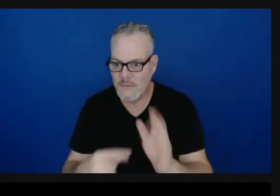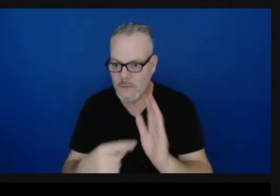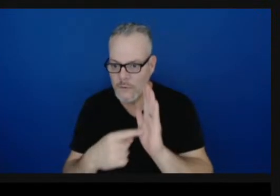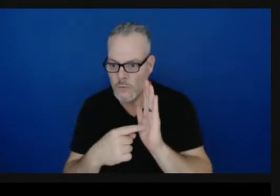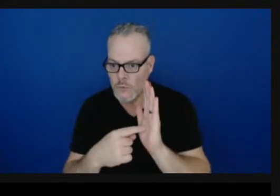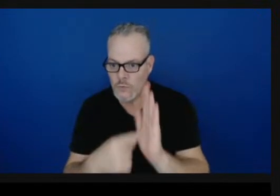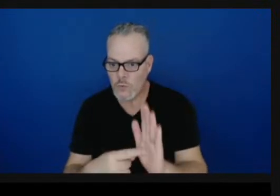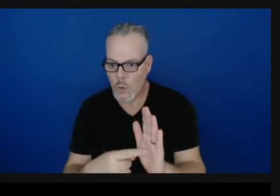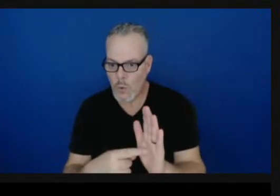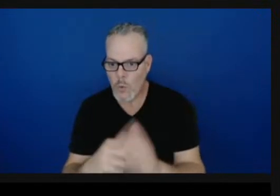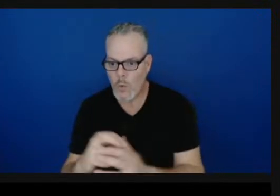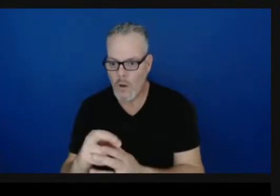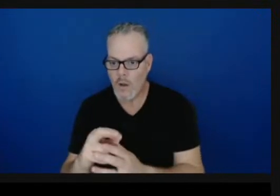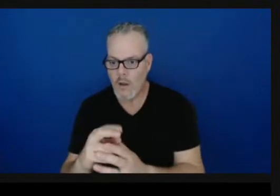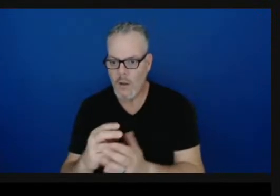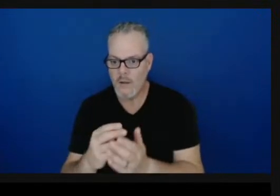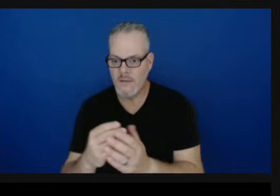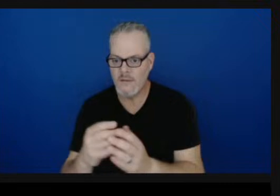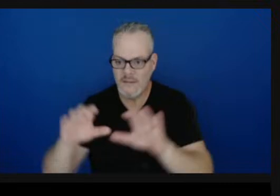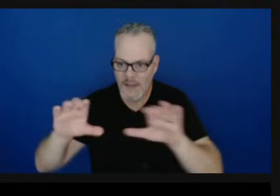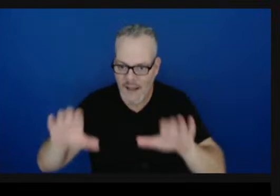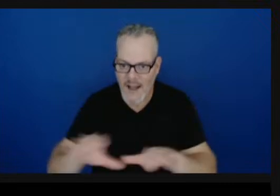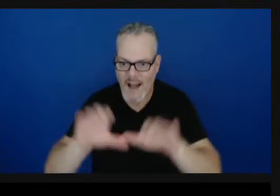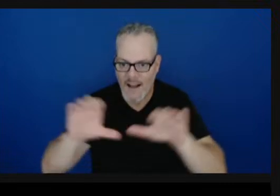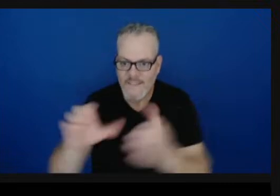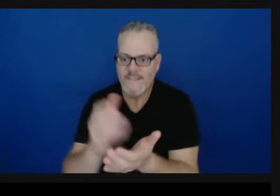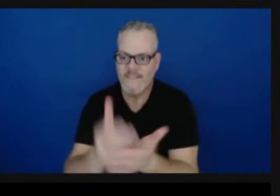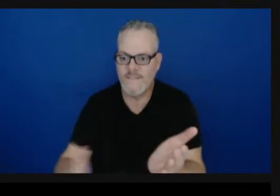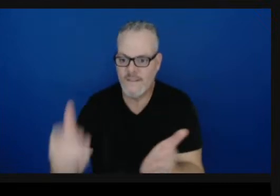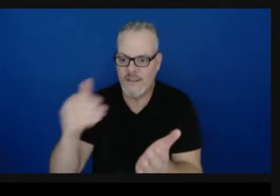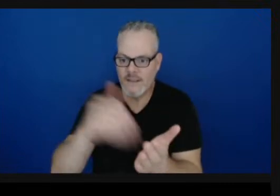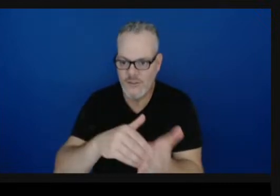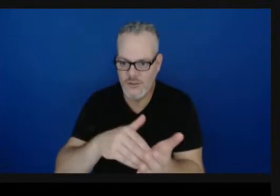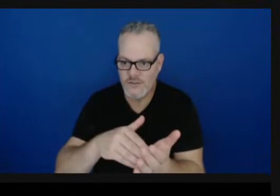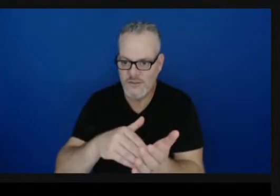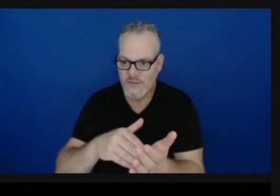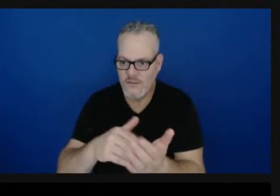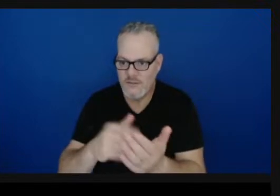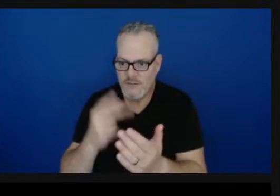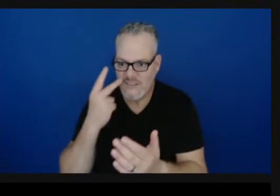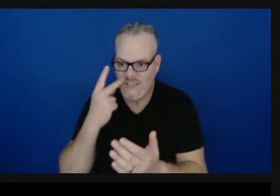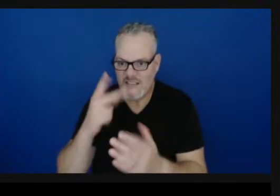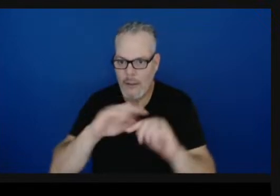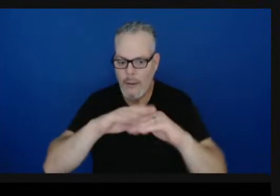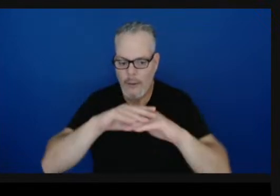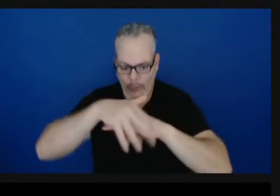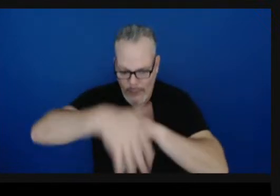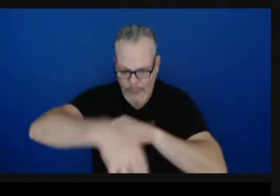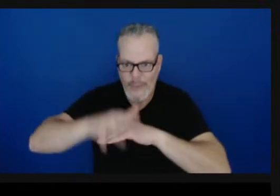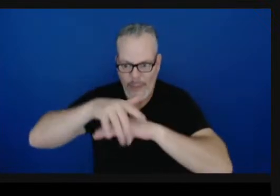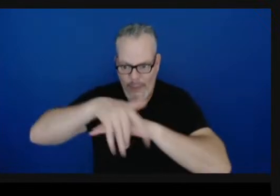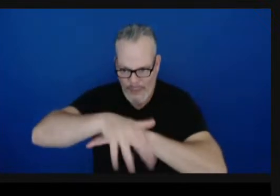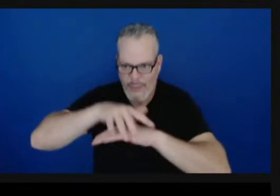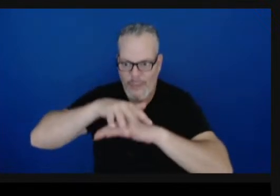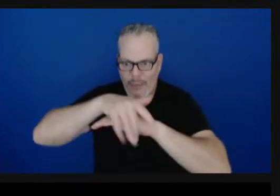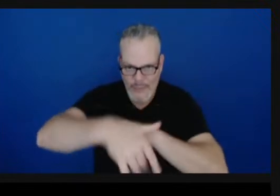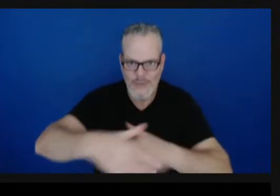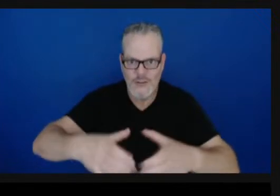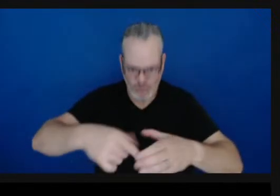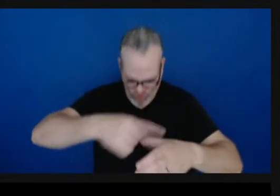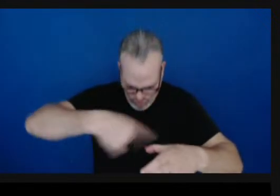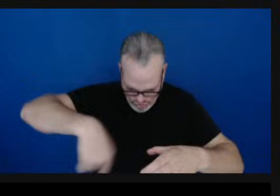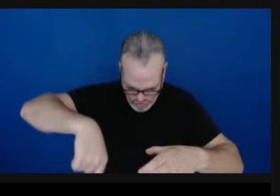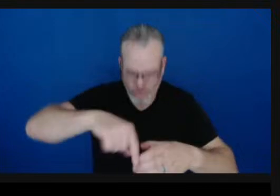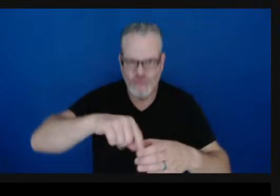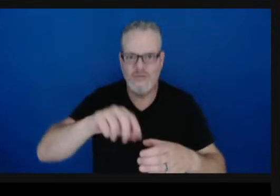the reactivation of the upper fissure and flowing down into the crater. And that was as far as we had gotten by